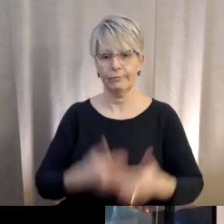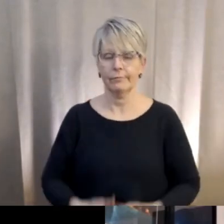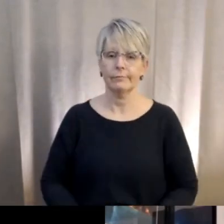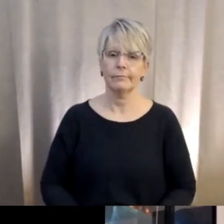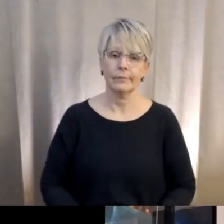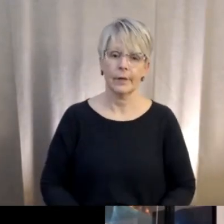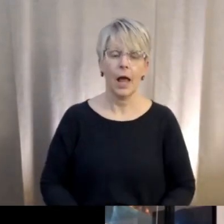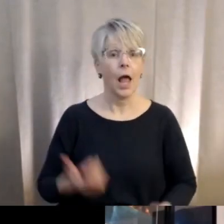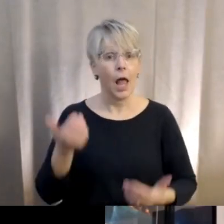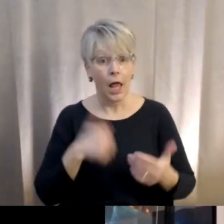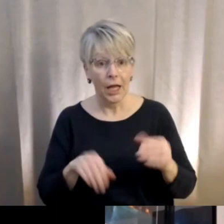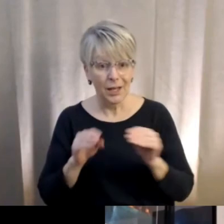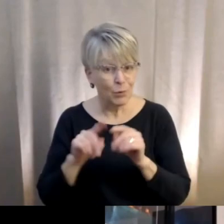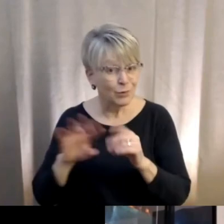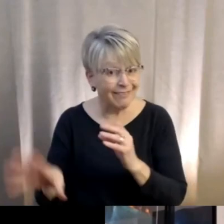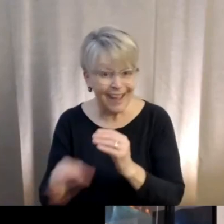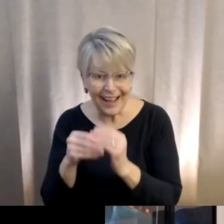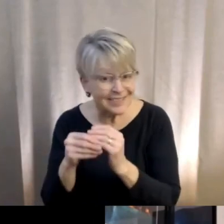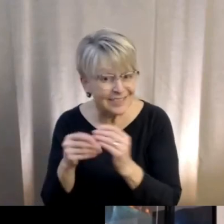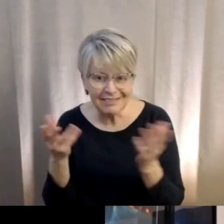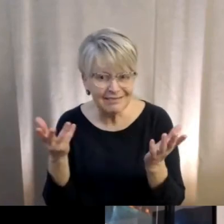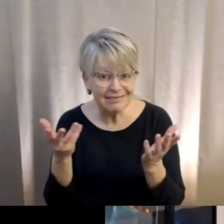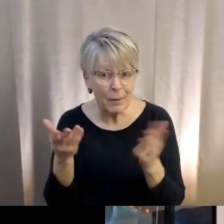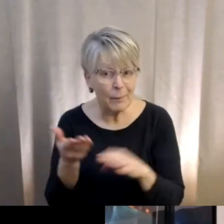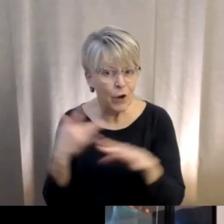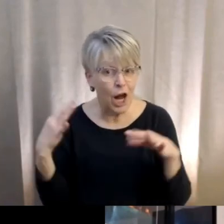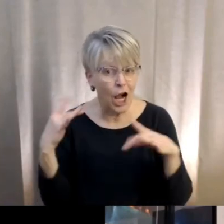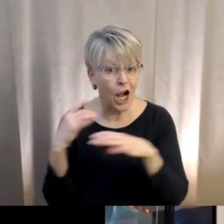Yeah. Is there anything else you want to add just in general before we go?